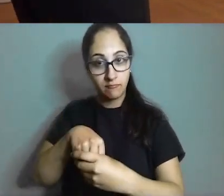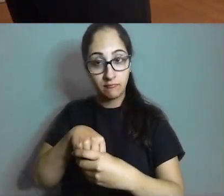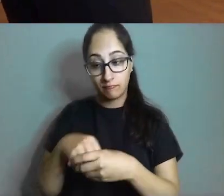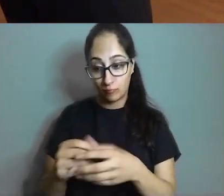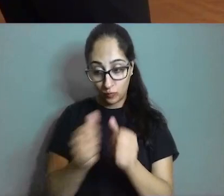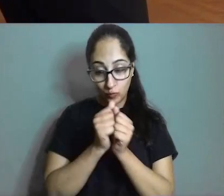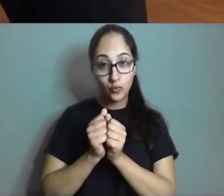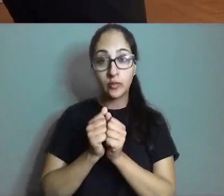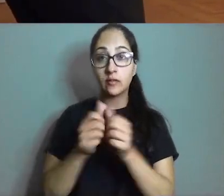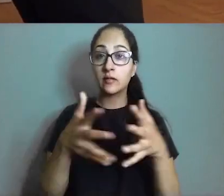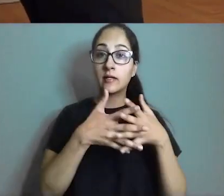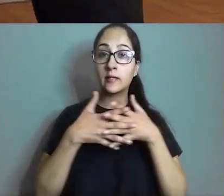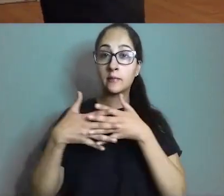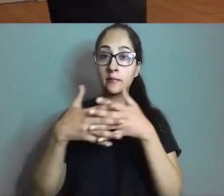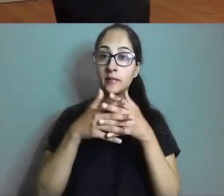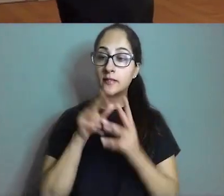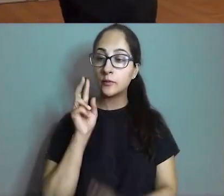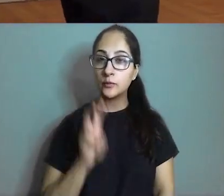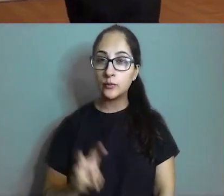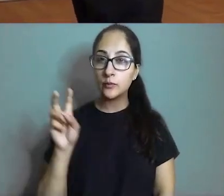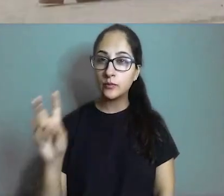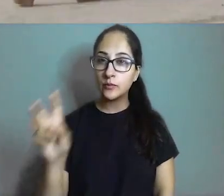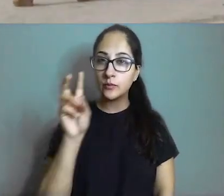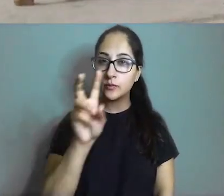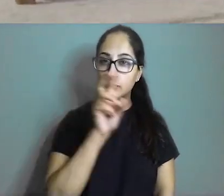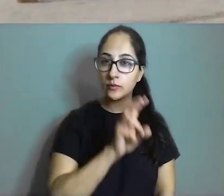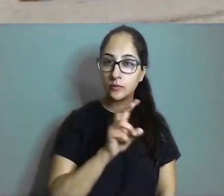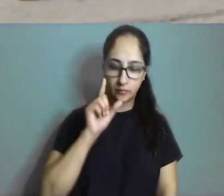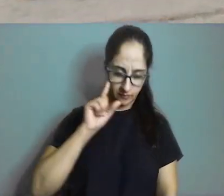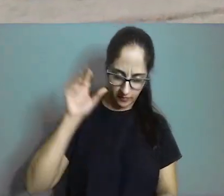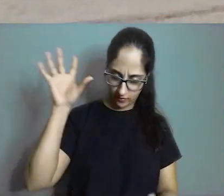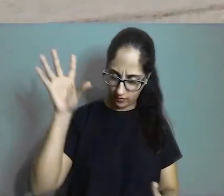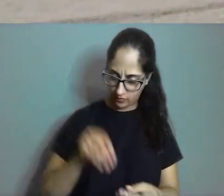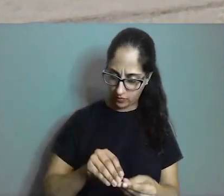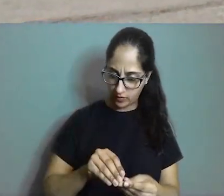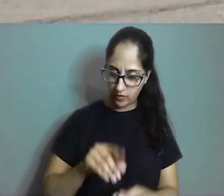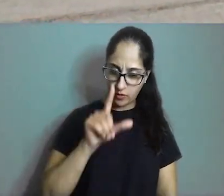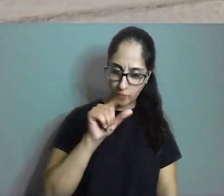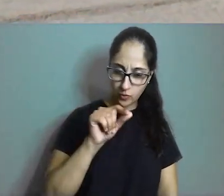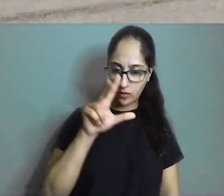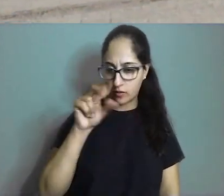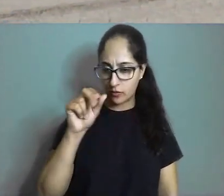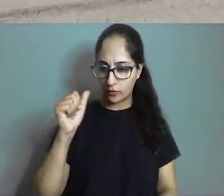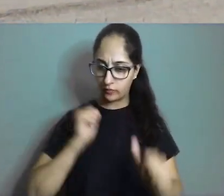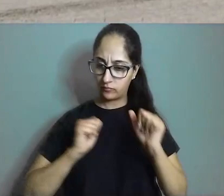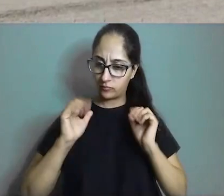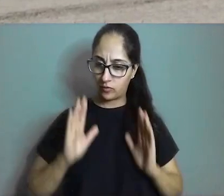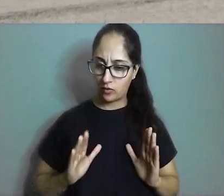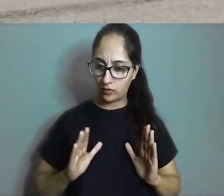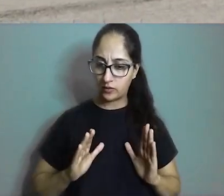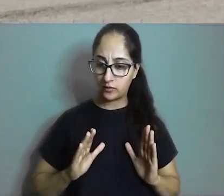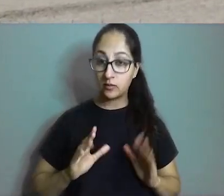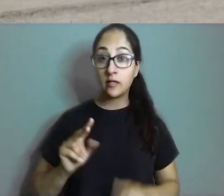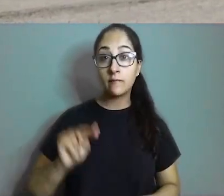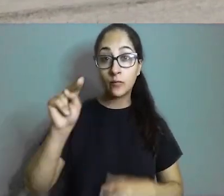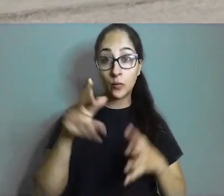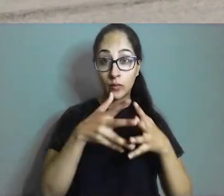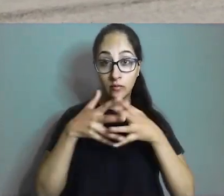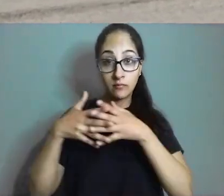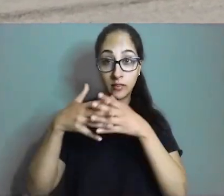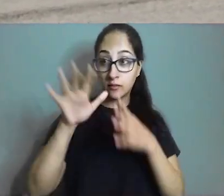to play for the Stories production, which toured actually all of the United States